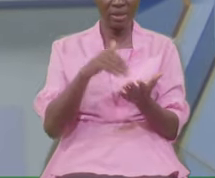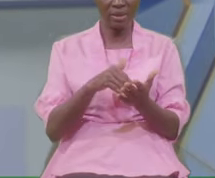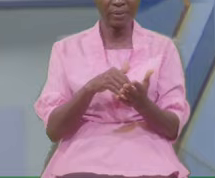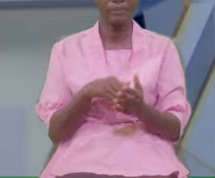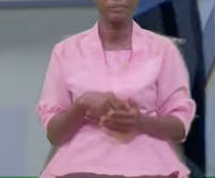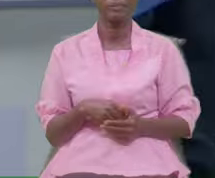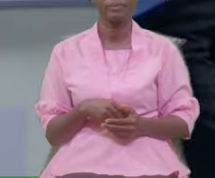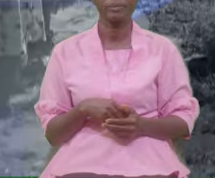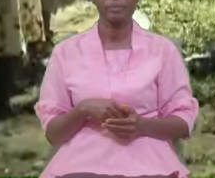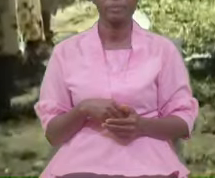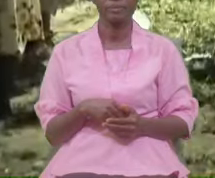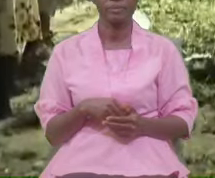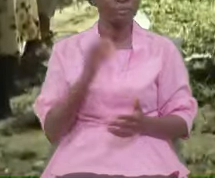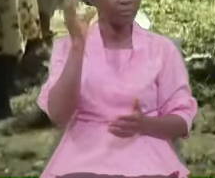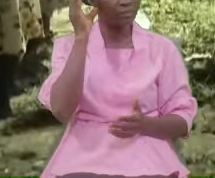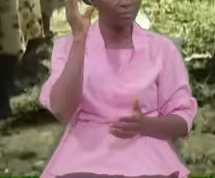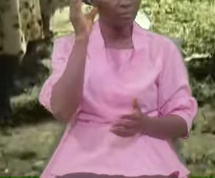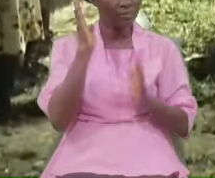again +